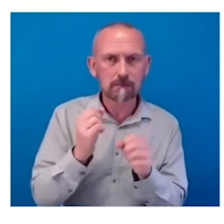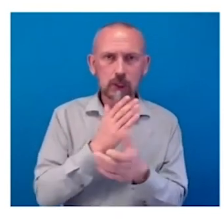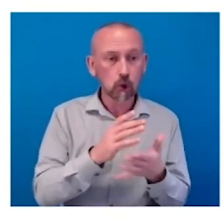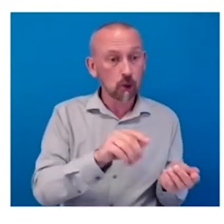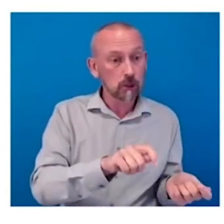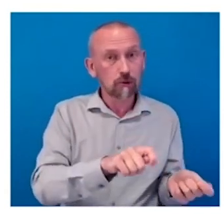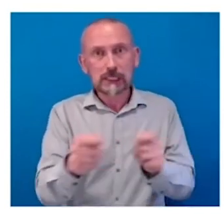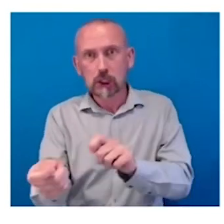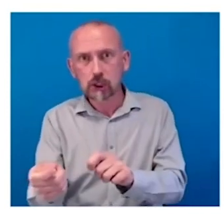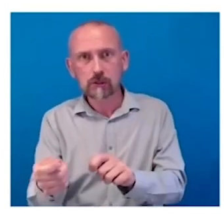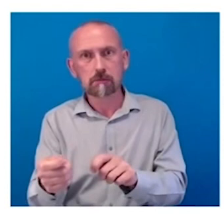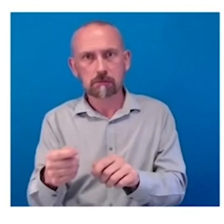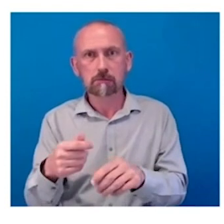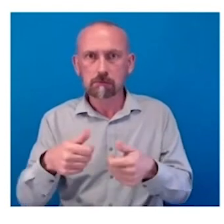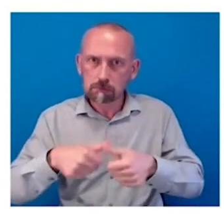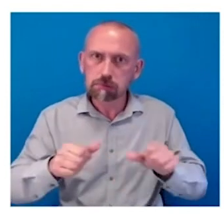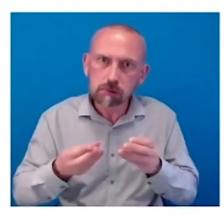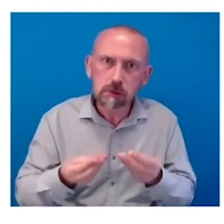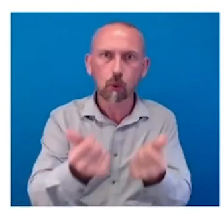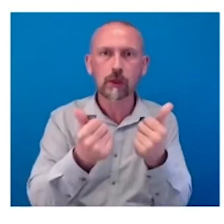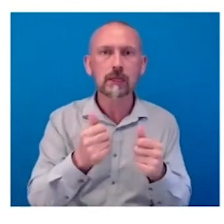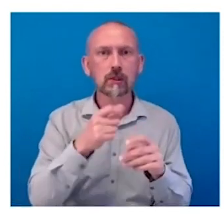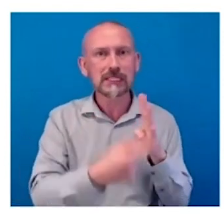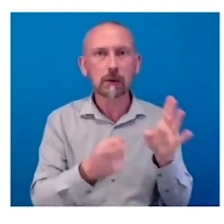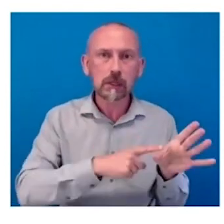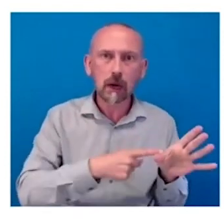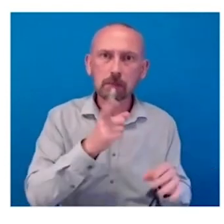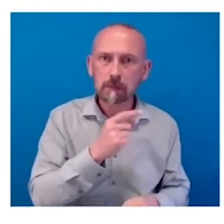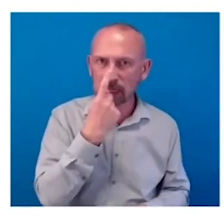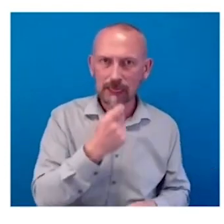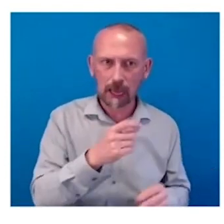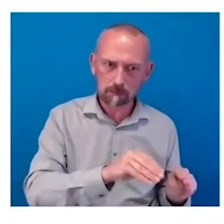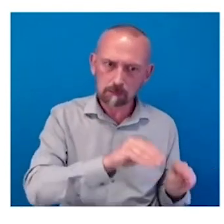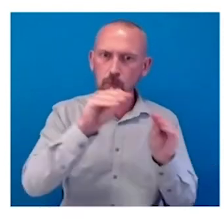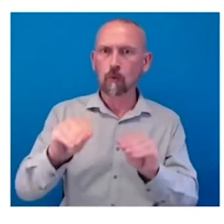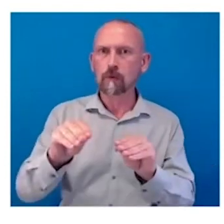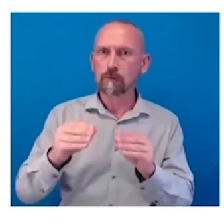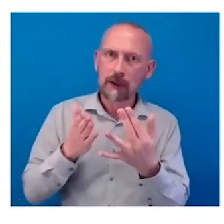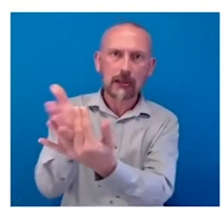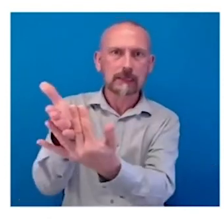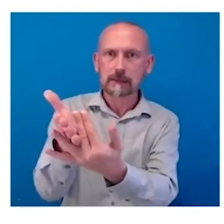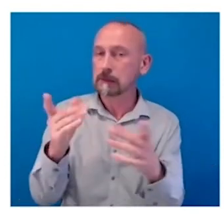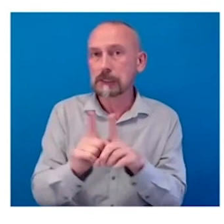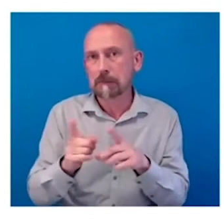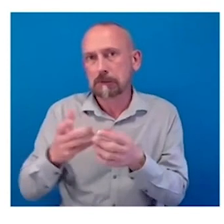are making that disabled students, disabled young people have the same opportunity to transition into work as everyone